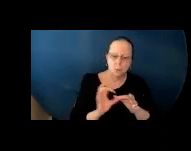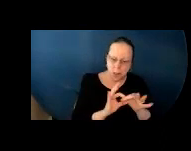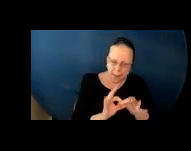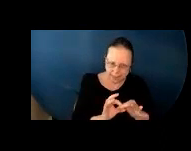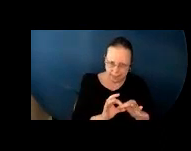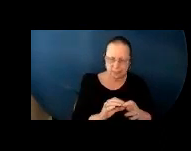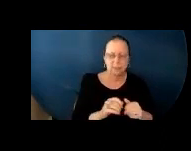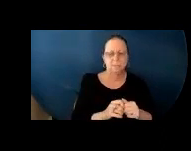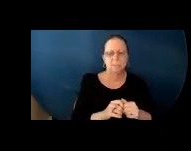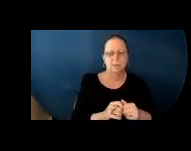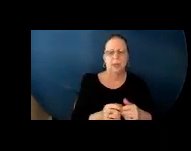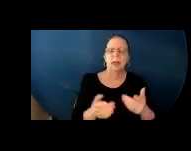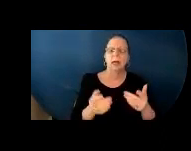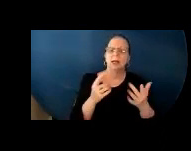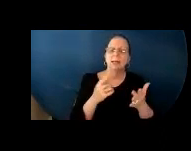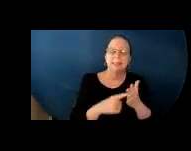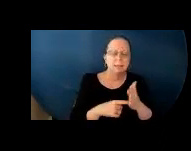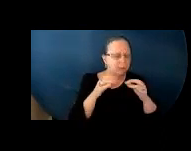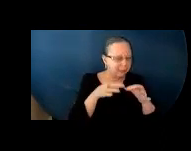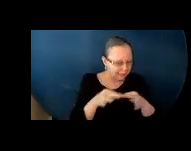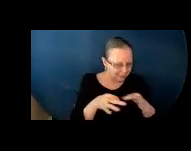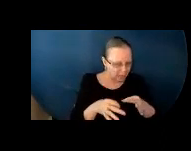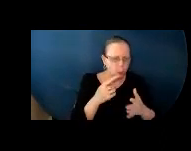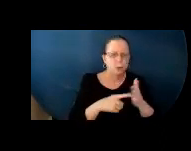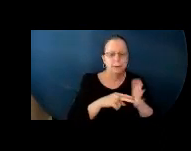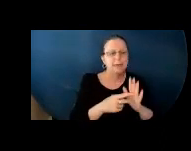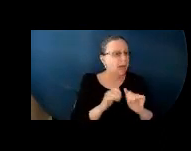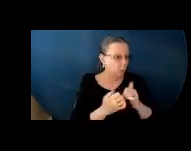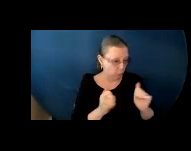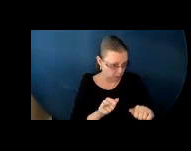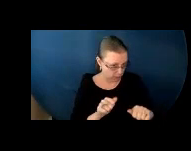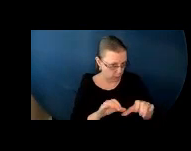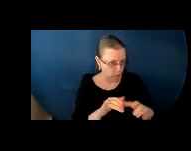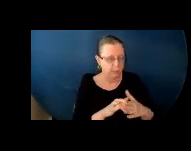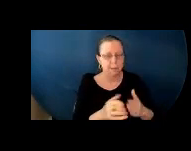down each one of those, talk about what they mean and how you can do it. Next slide.